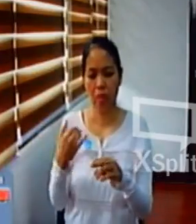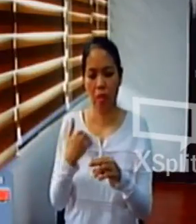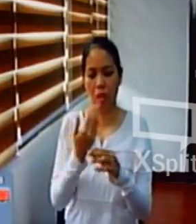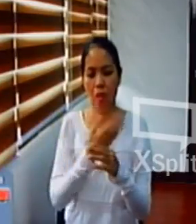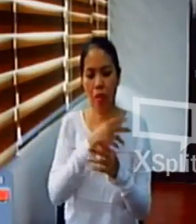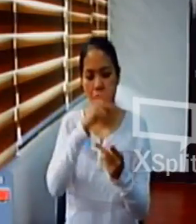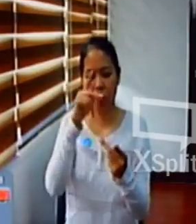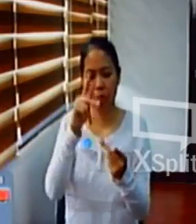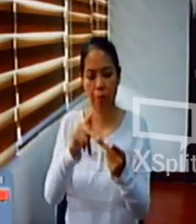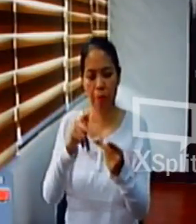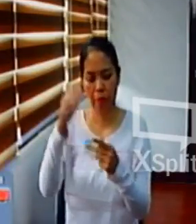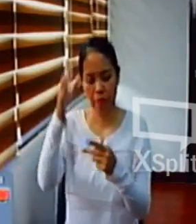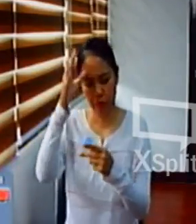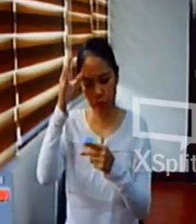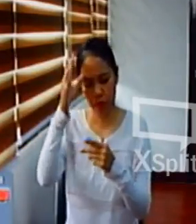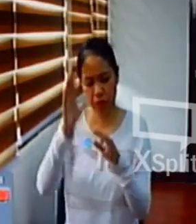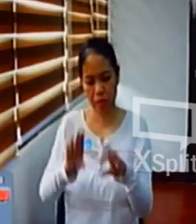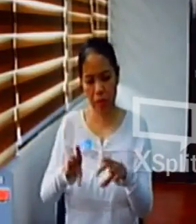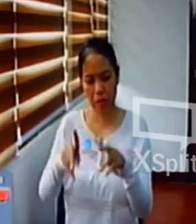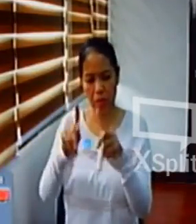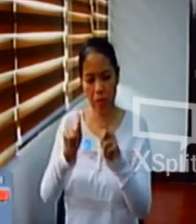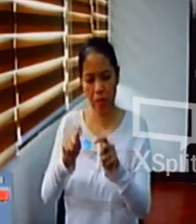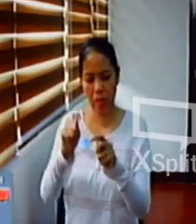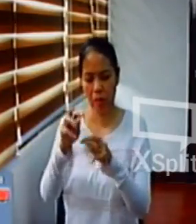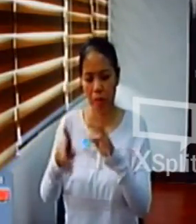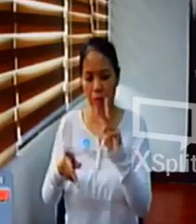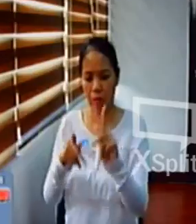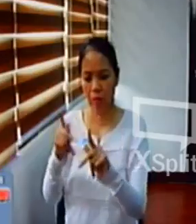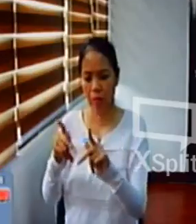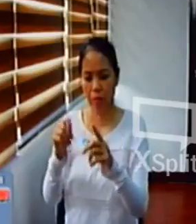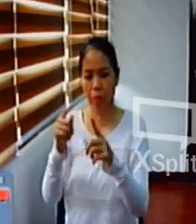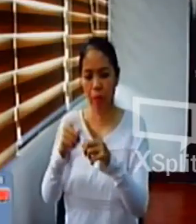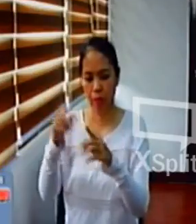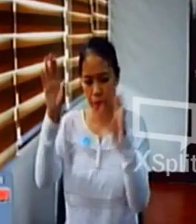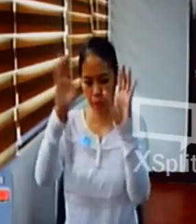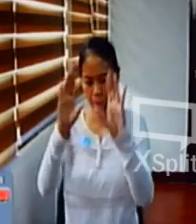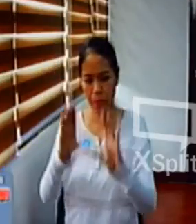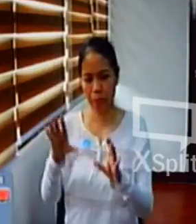concern is adaptation of our people to climate change. So